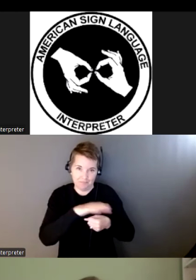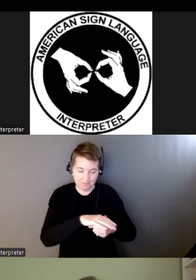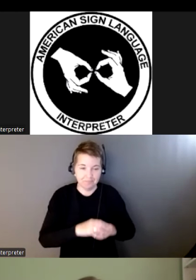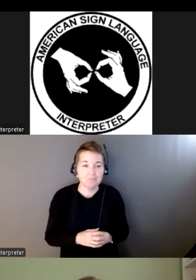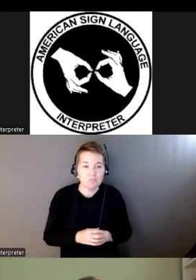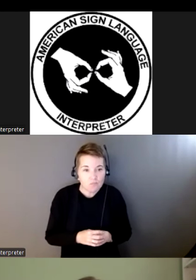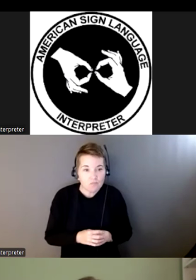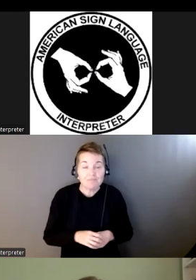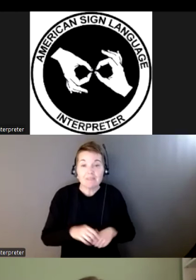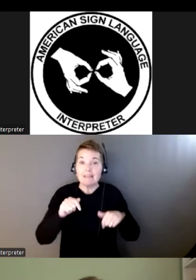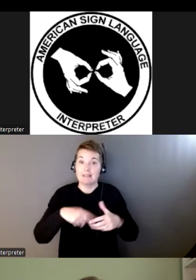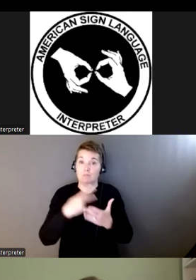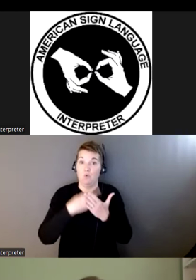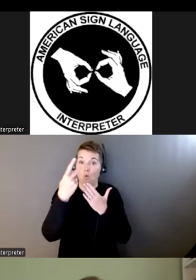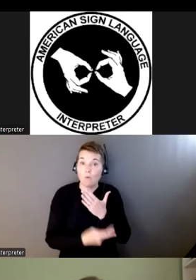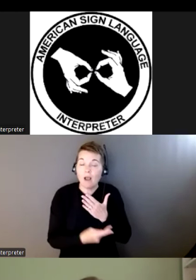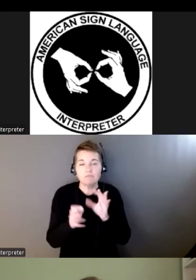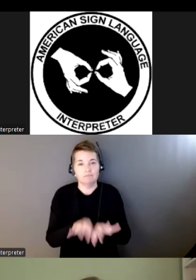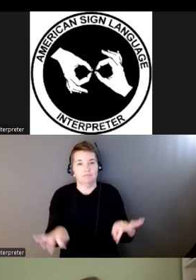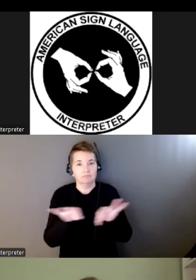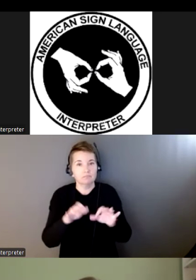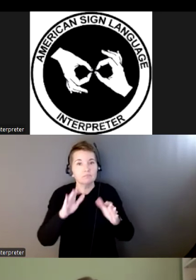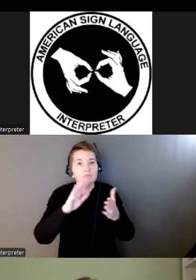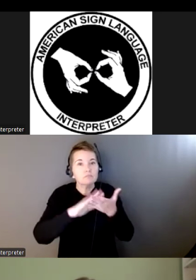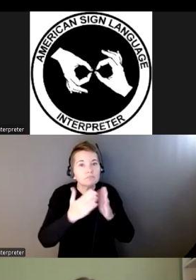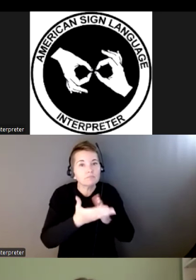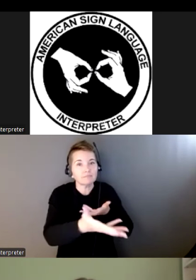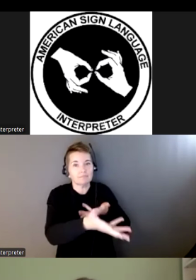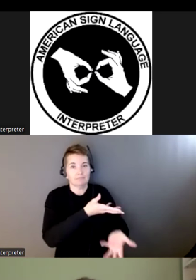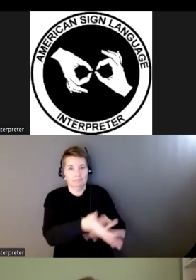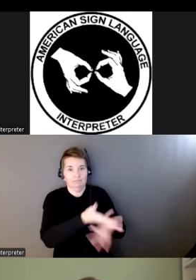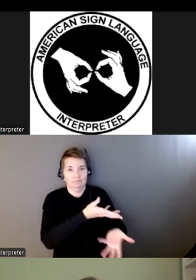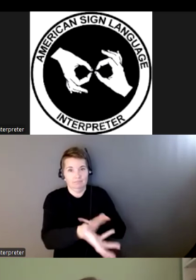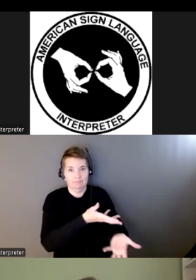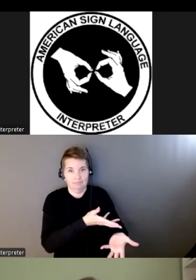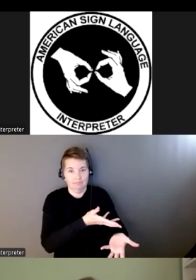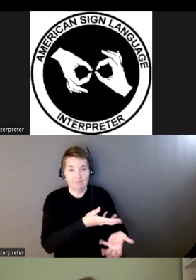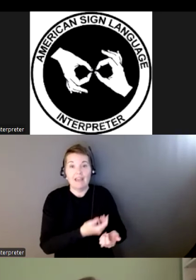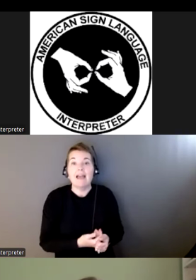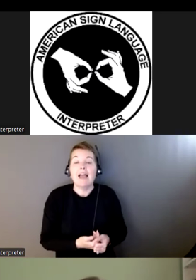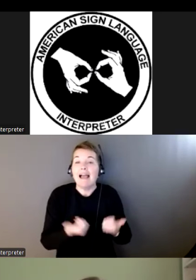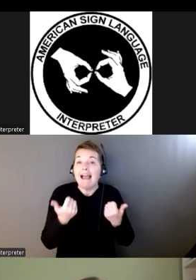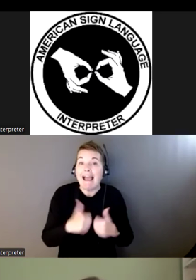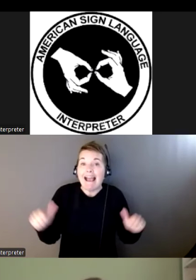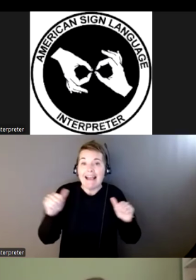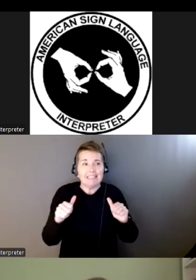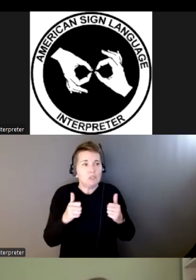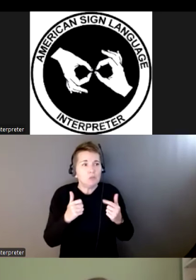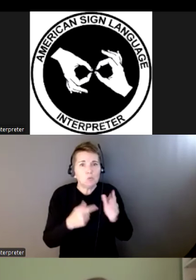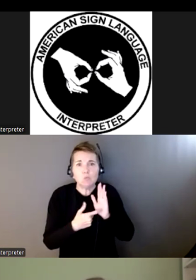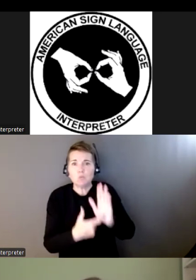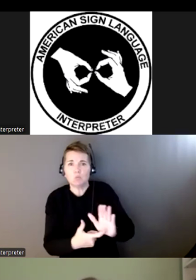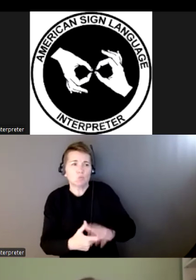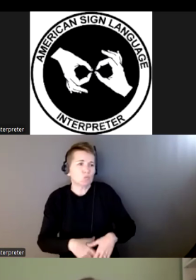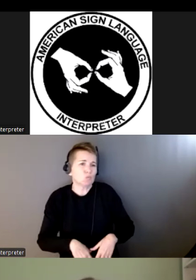in this program, but its format may vary. Activities that are funded through the program may include exhibitions,